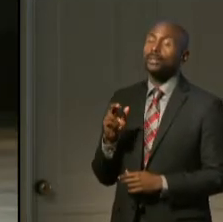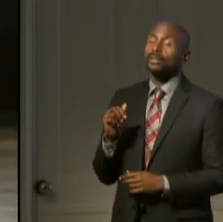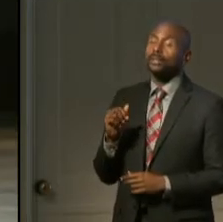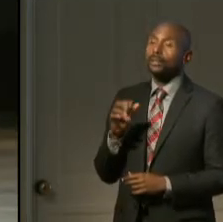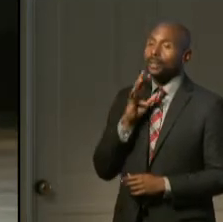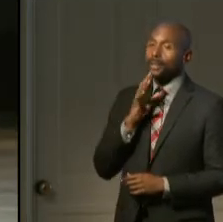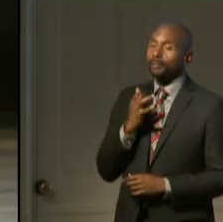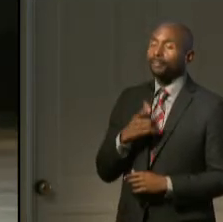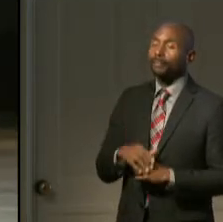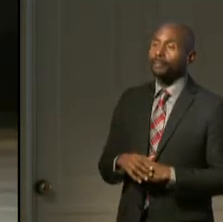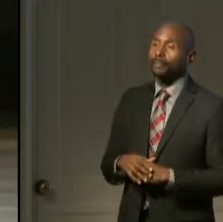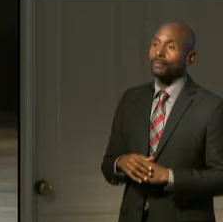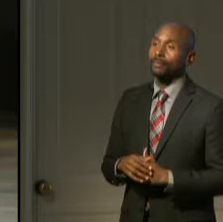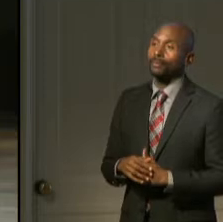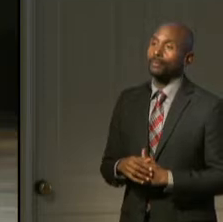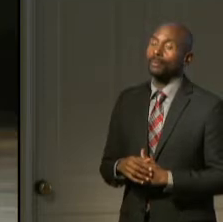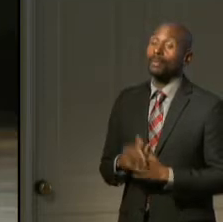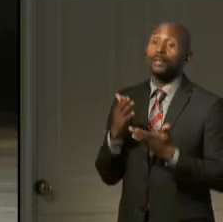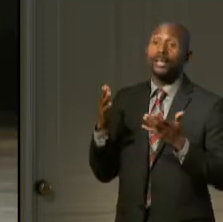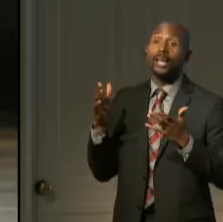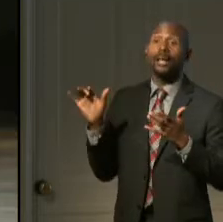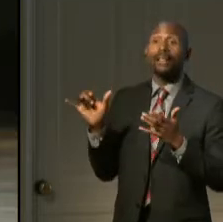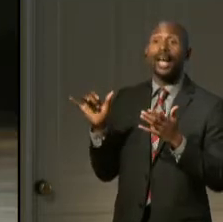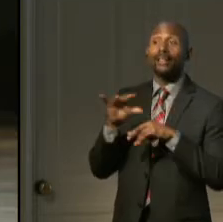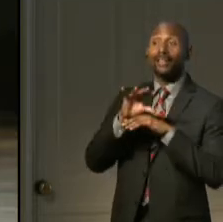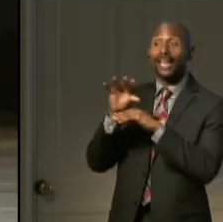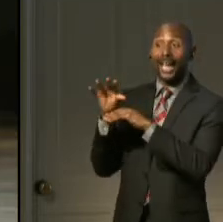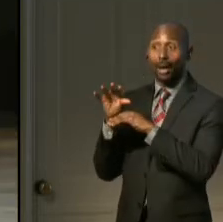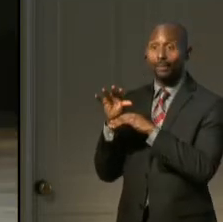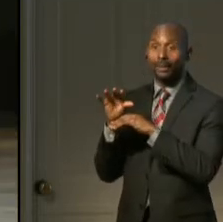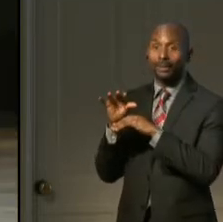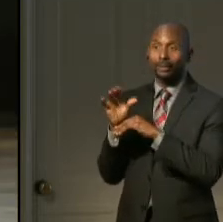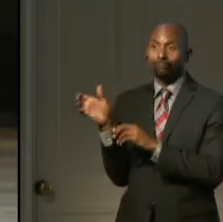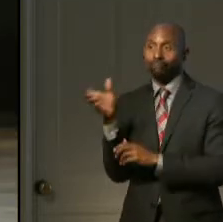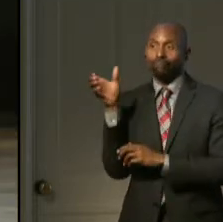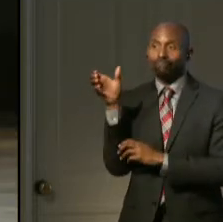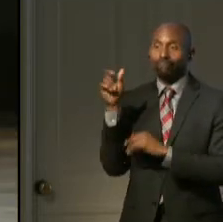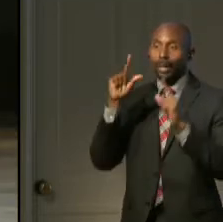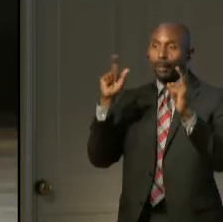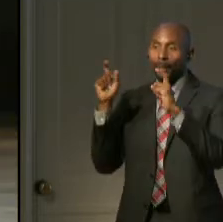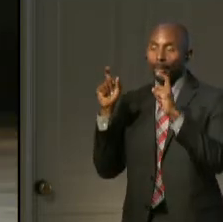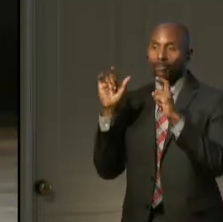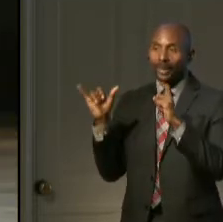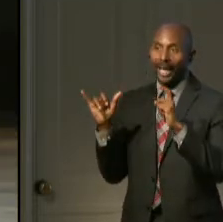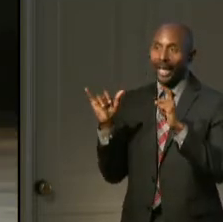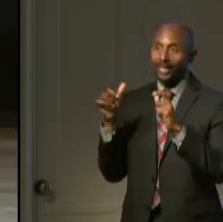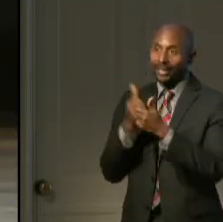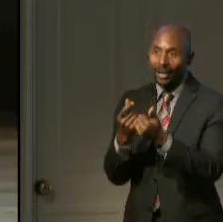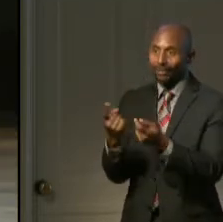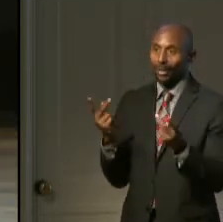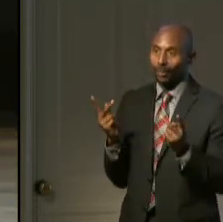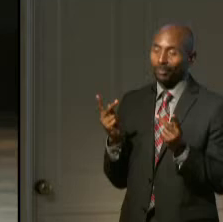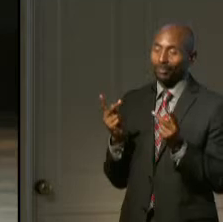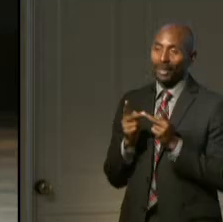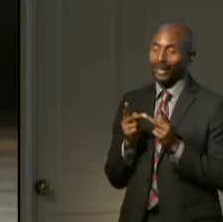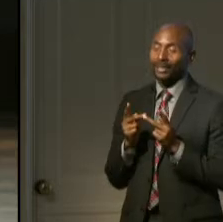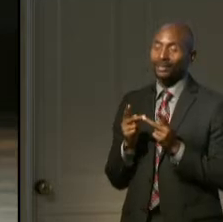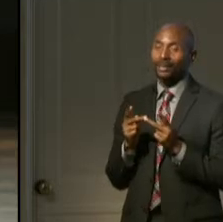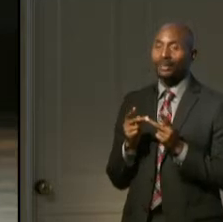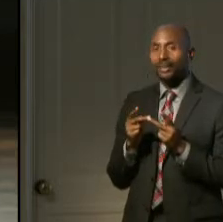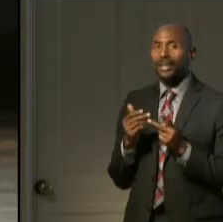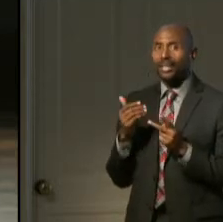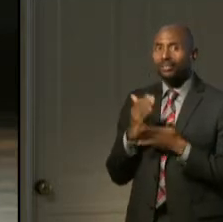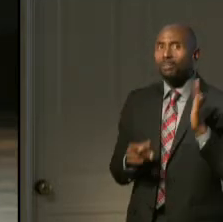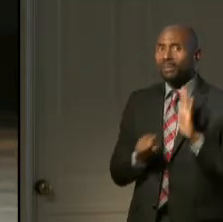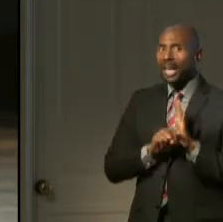luckily there are now, things like these cameras that are now becoming ubiquitous, and, there's a lot of downsides to that, but I think,